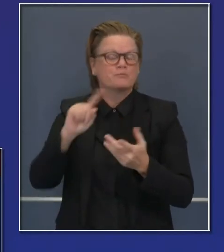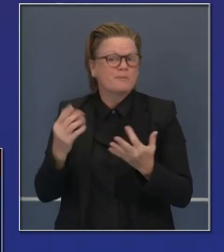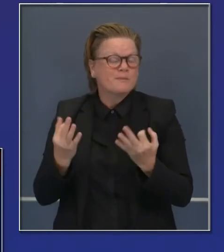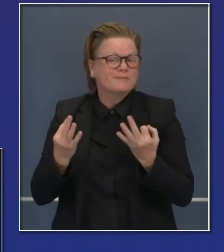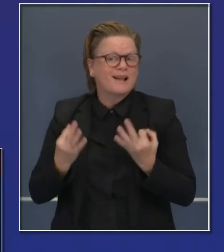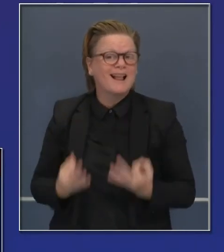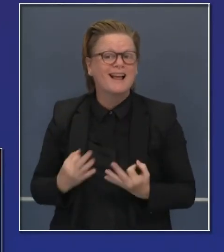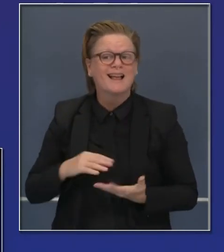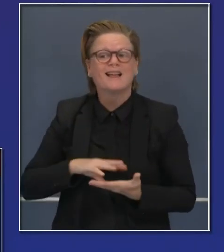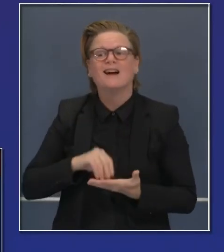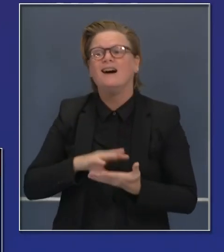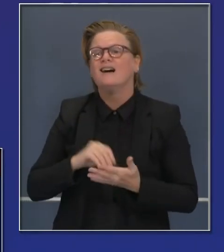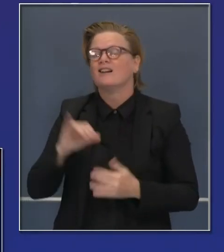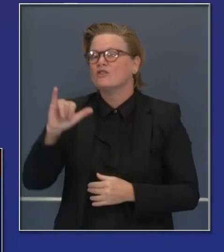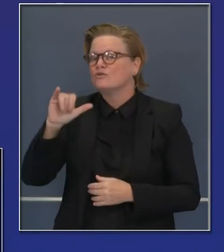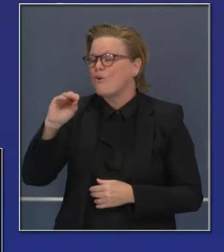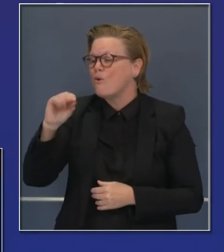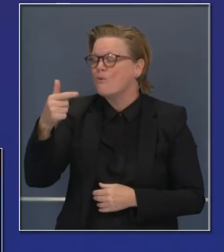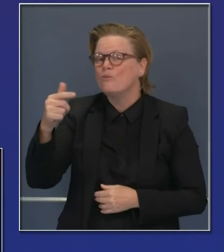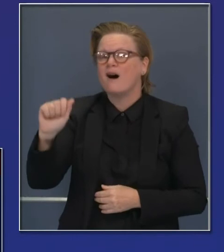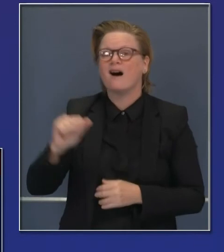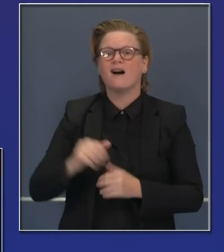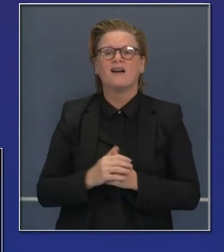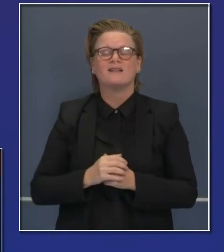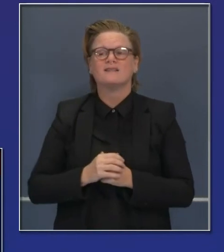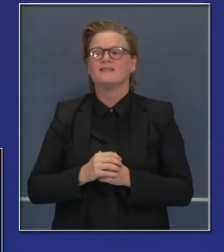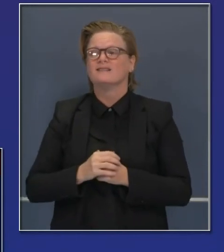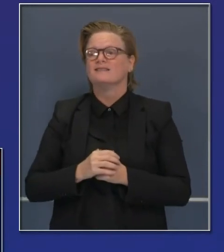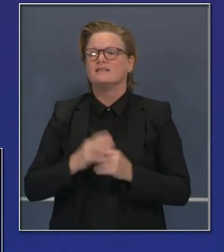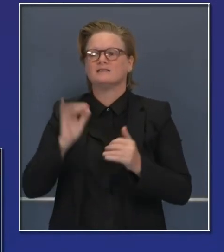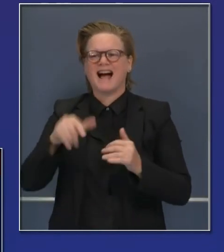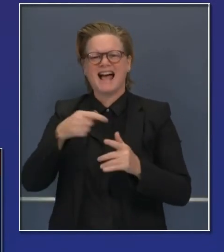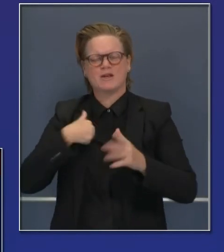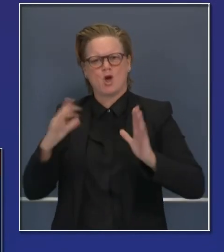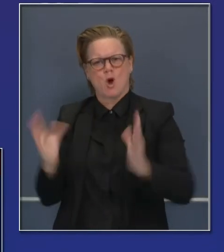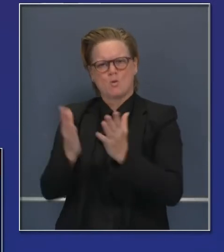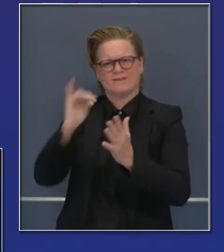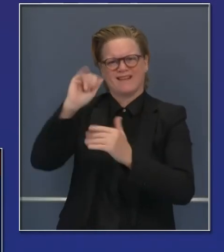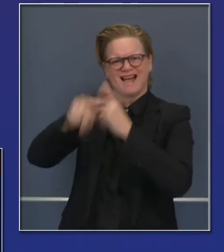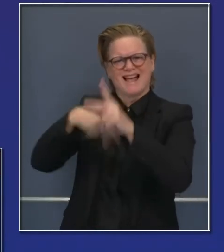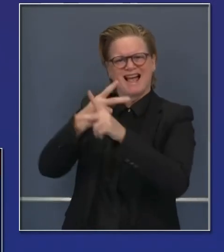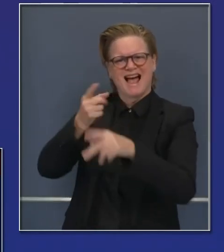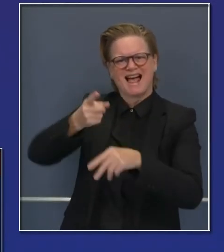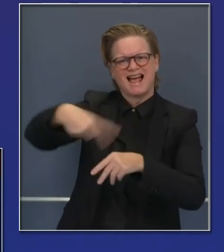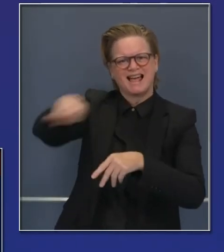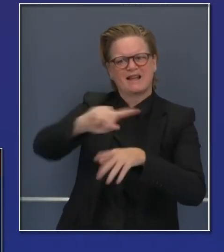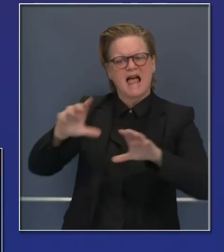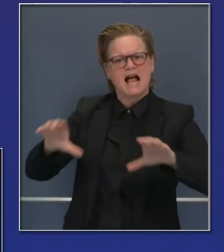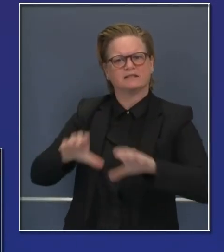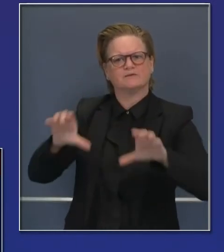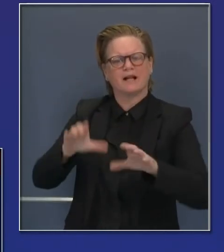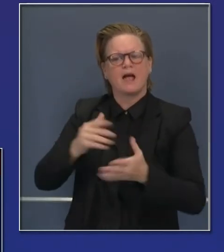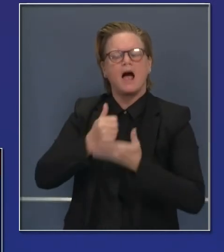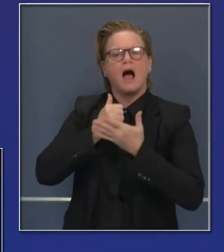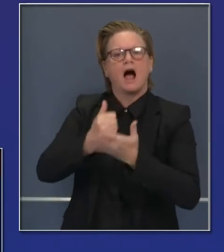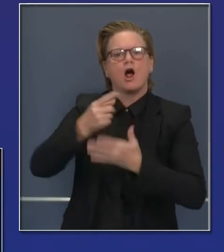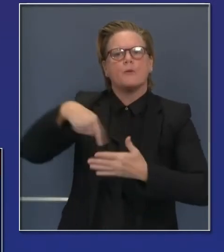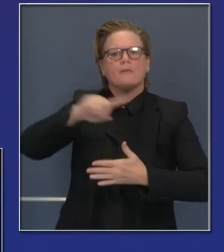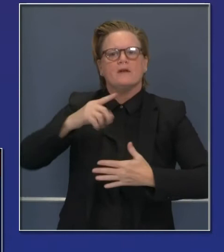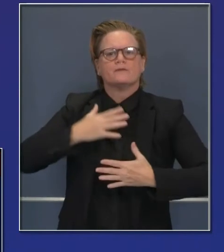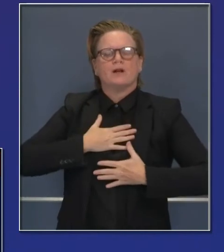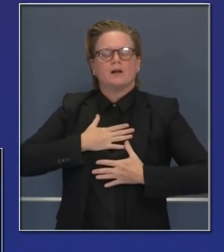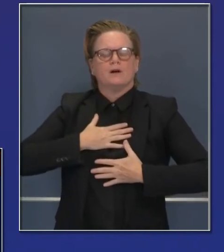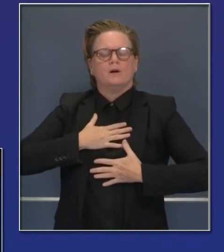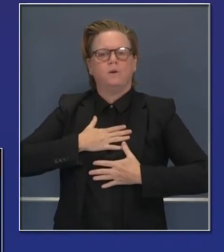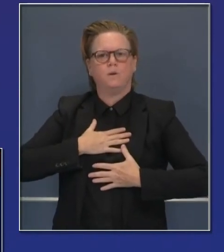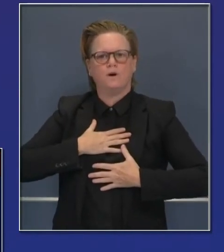those activities. So this is really important, to take care of your physical health, to take care of your mental health, to get the